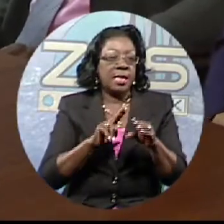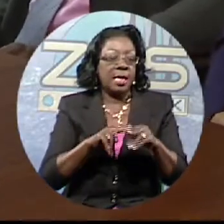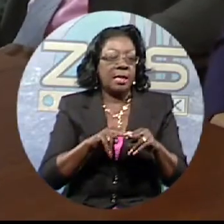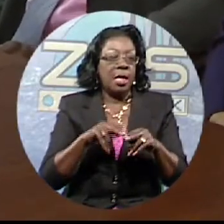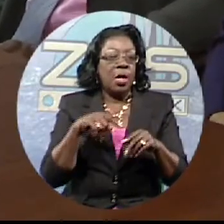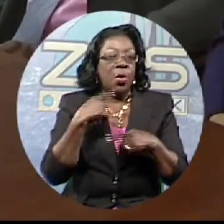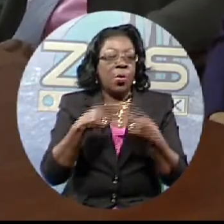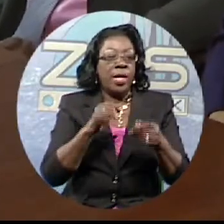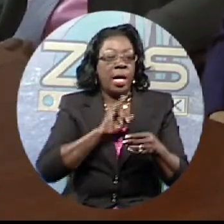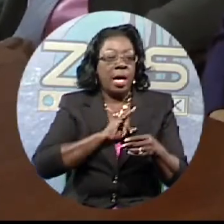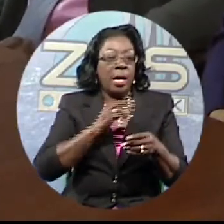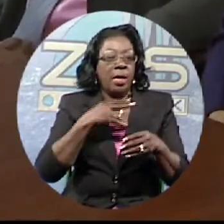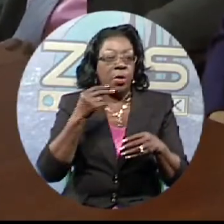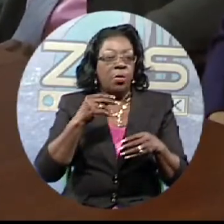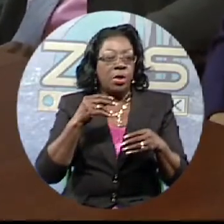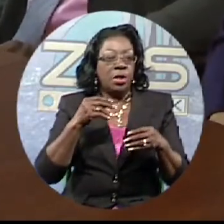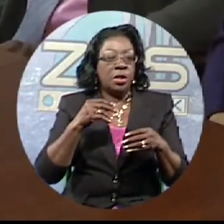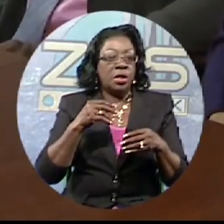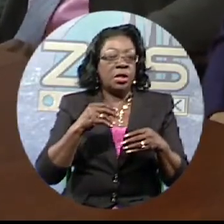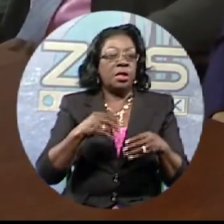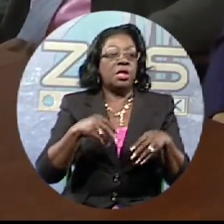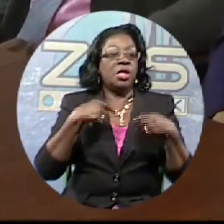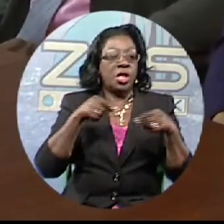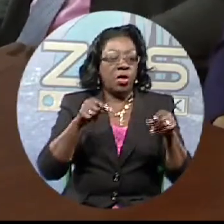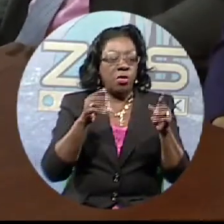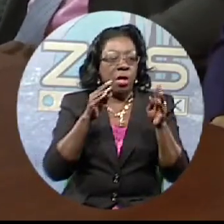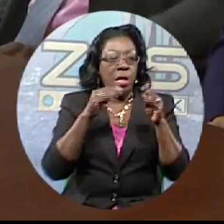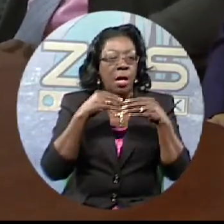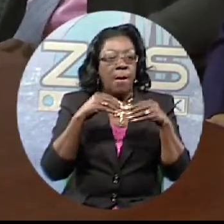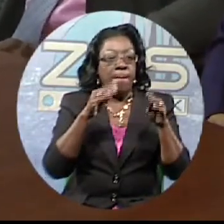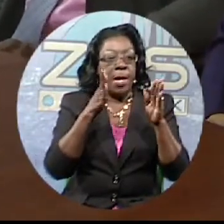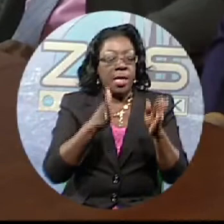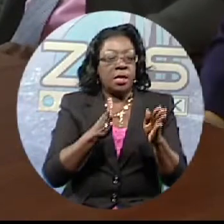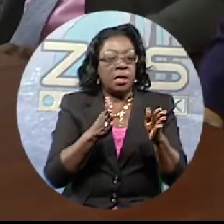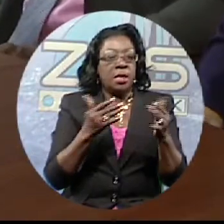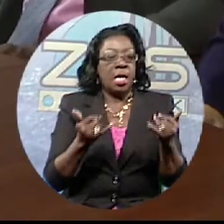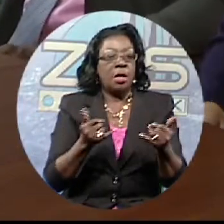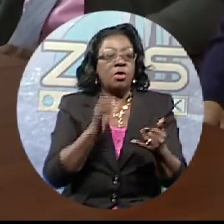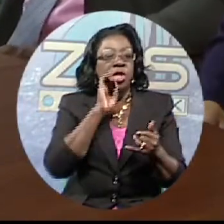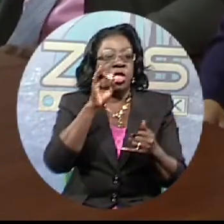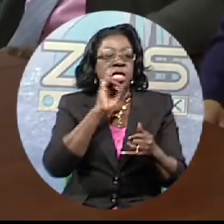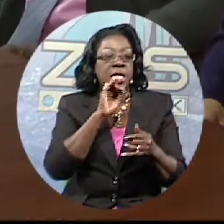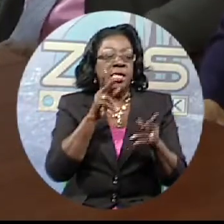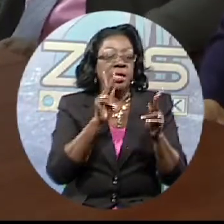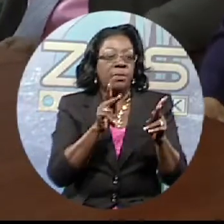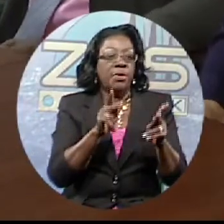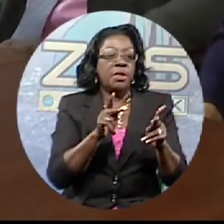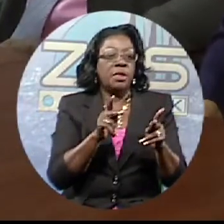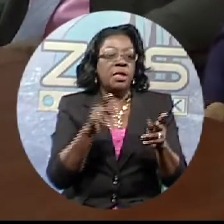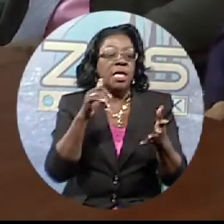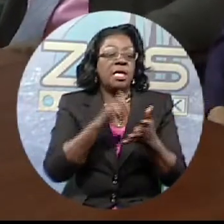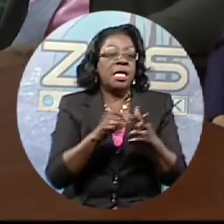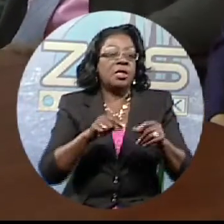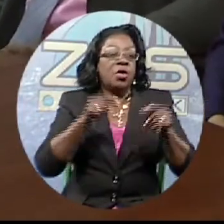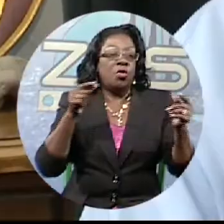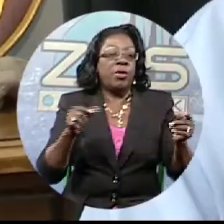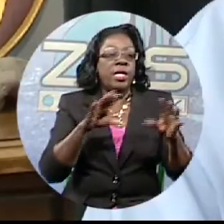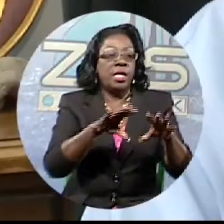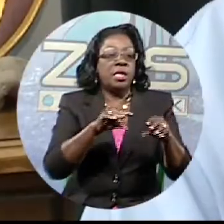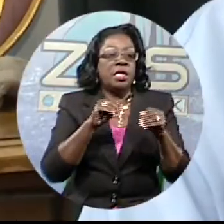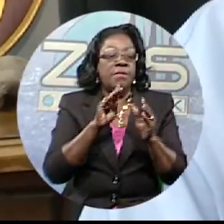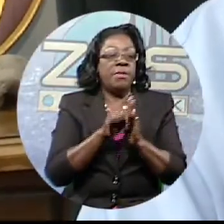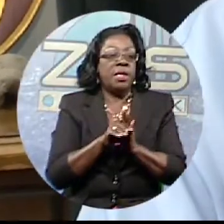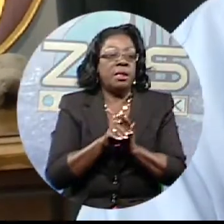when I was sitting in the head chair. Now, she's the person there. That's a great achievement, you know.